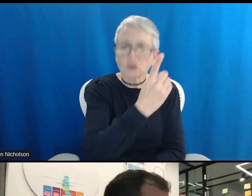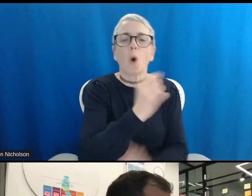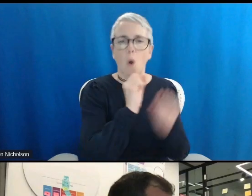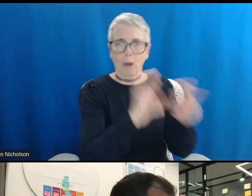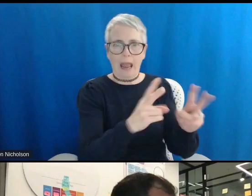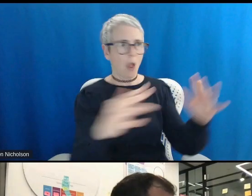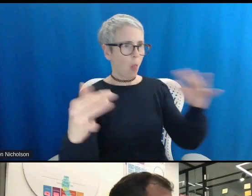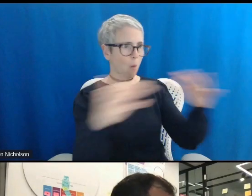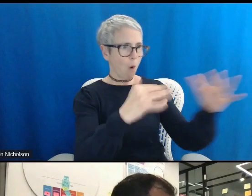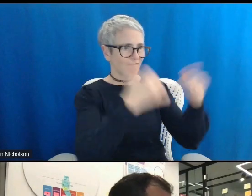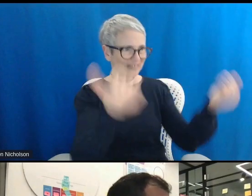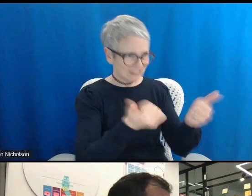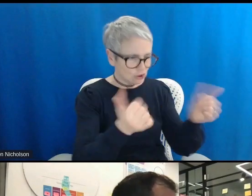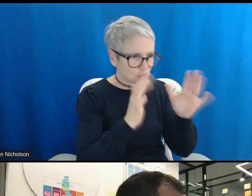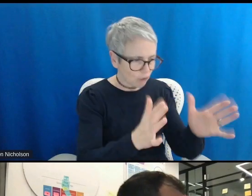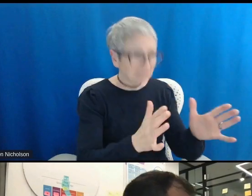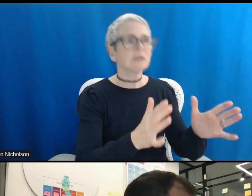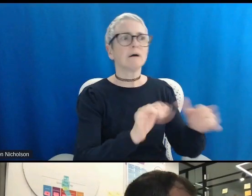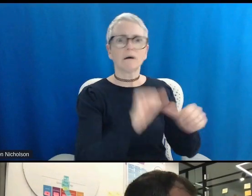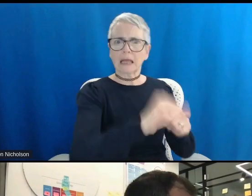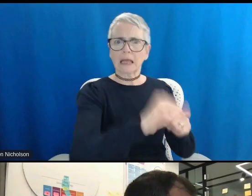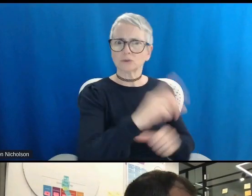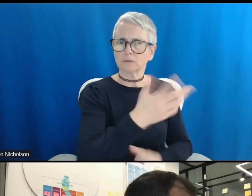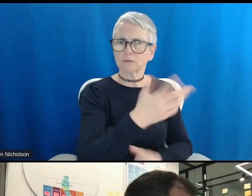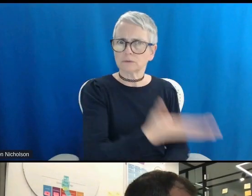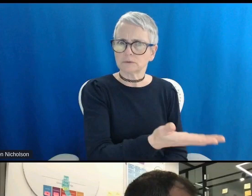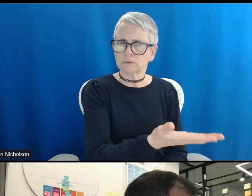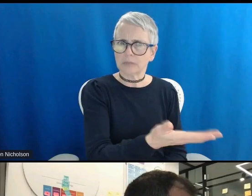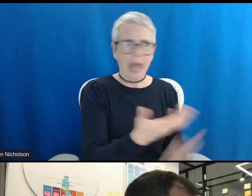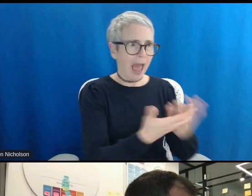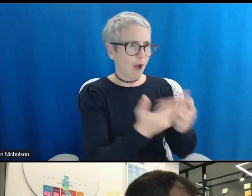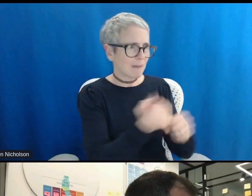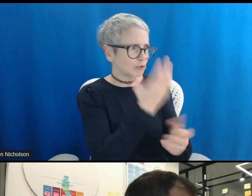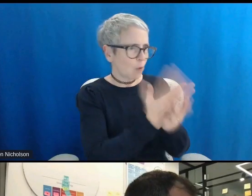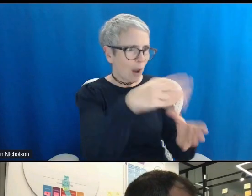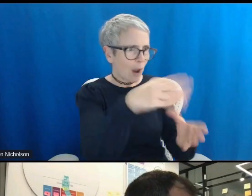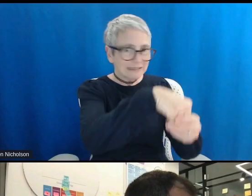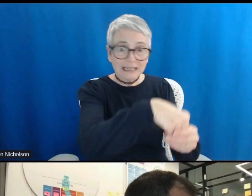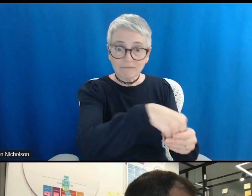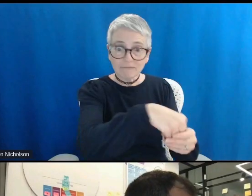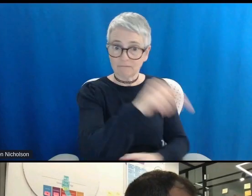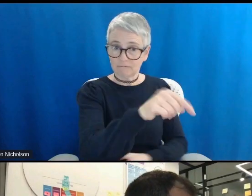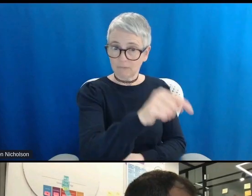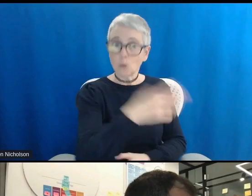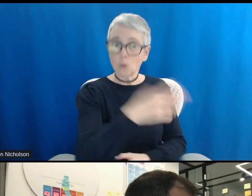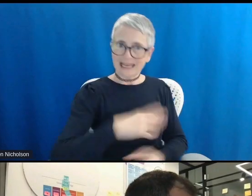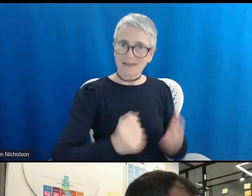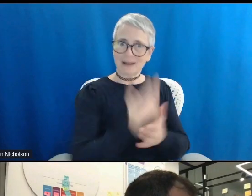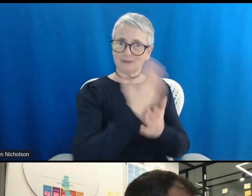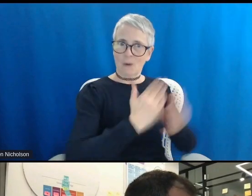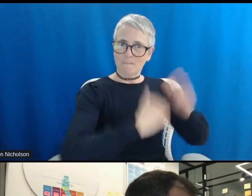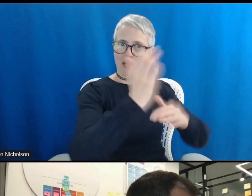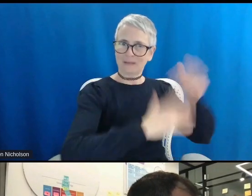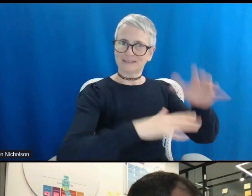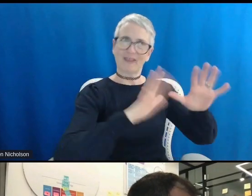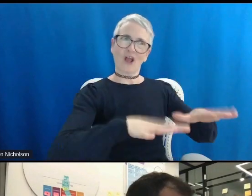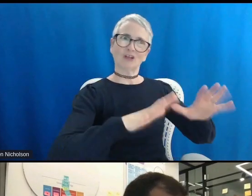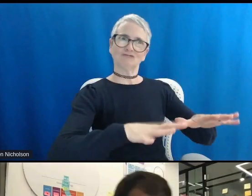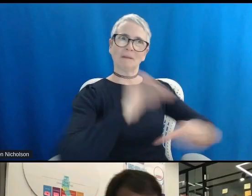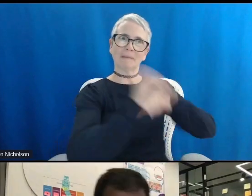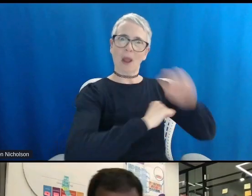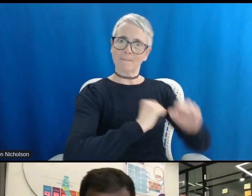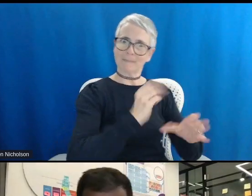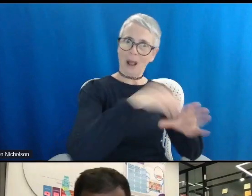do first? Right? And how are you going to make things inclusive? But equally, you're going to rebuild a country, make sure it's inclusive, right? Like, you've got a great opportunity to make it the